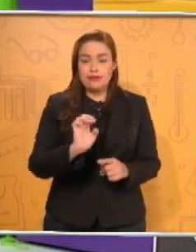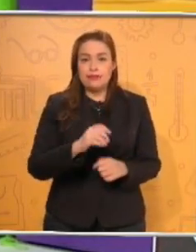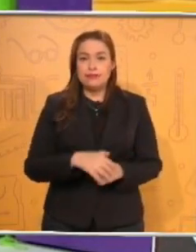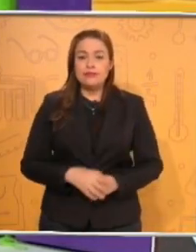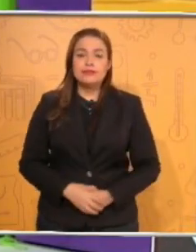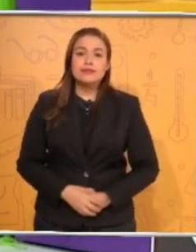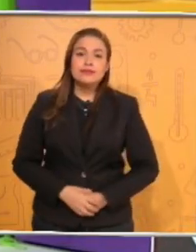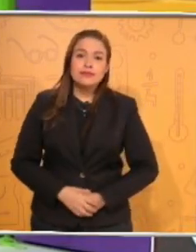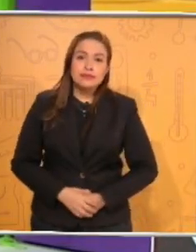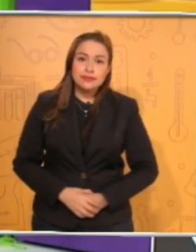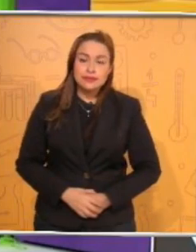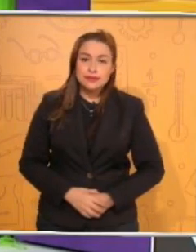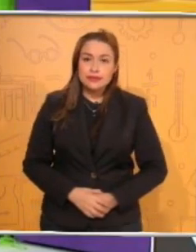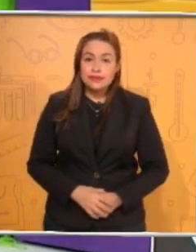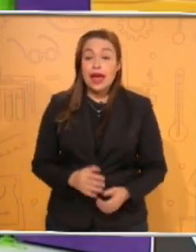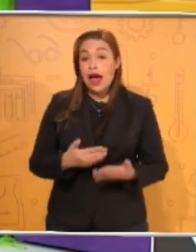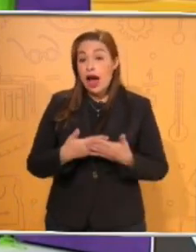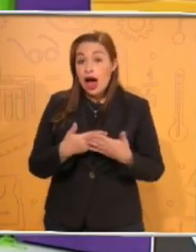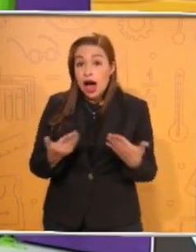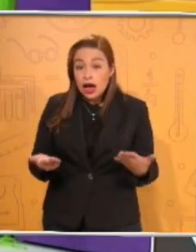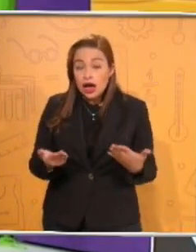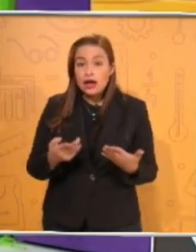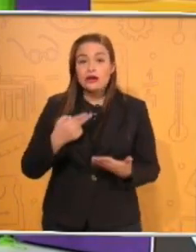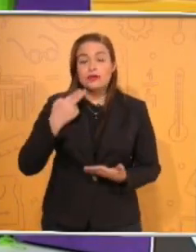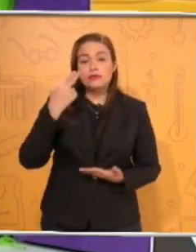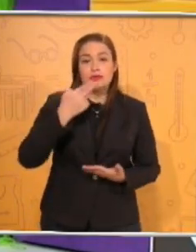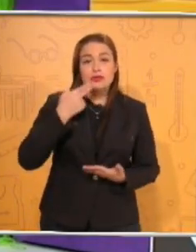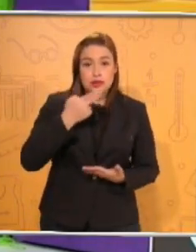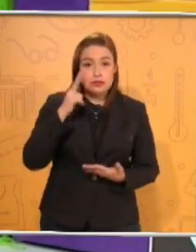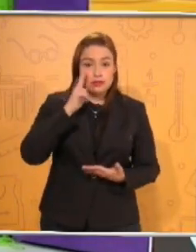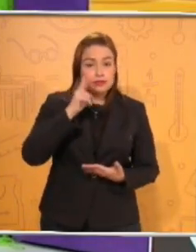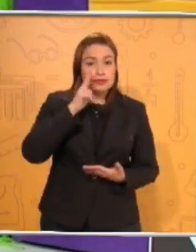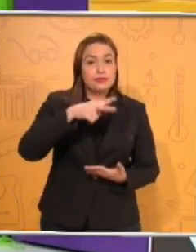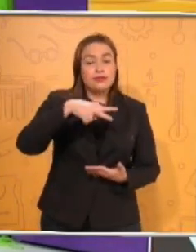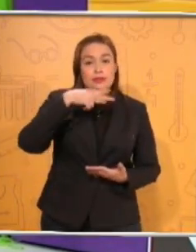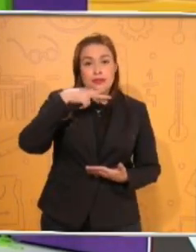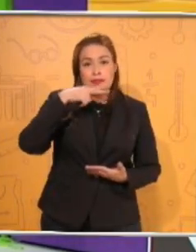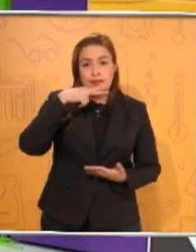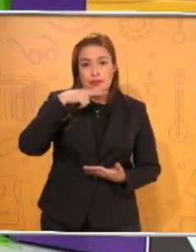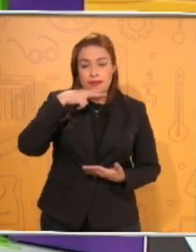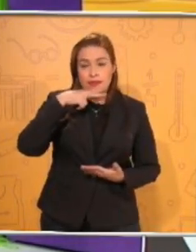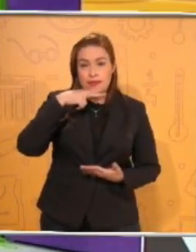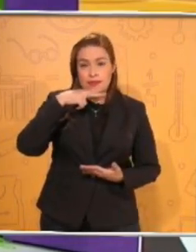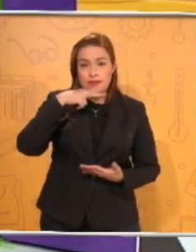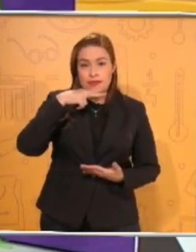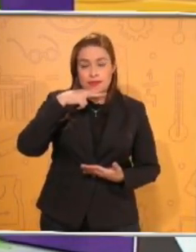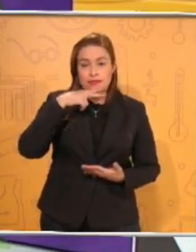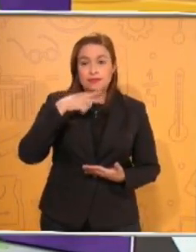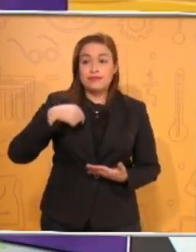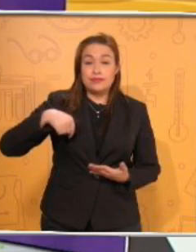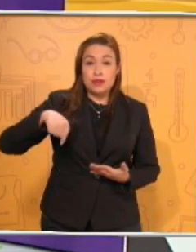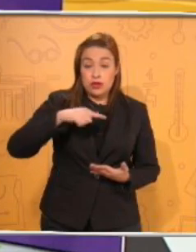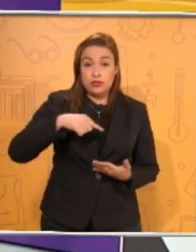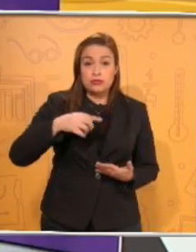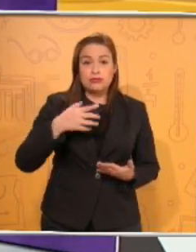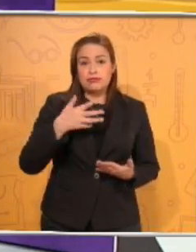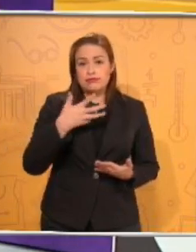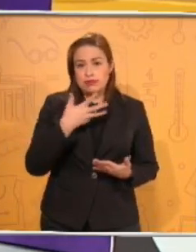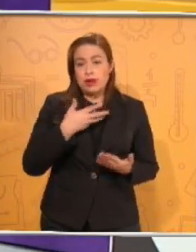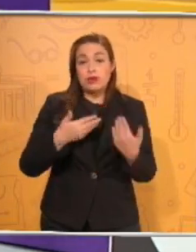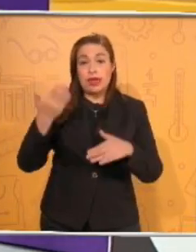Plus, now we use the verb with the ing, the ones we have